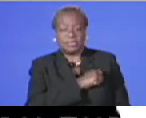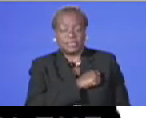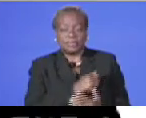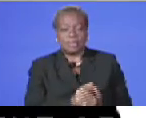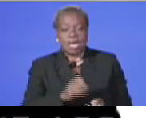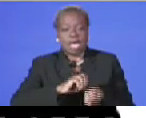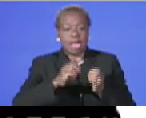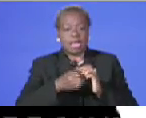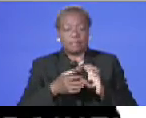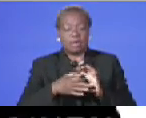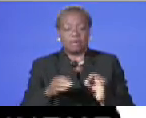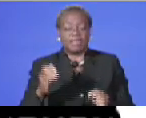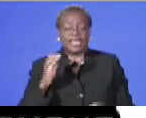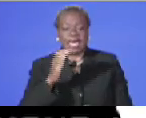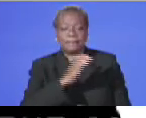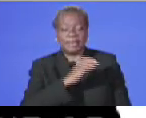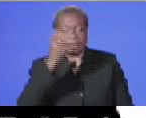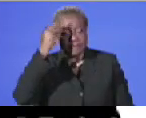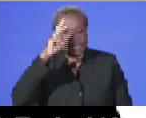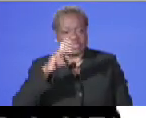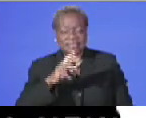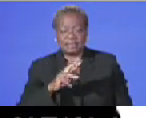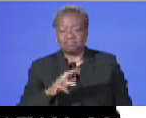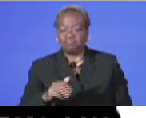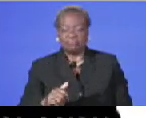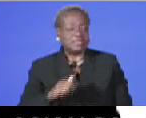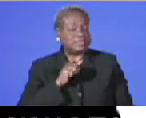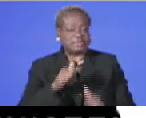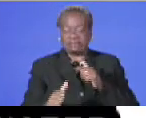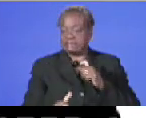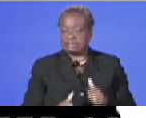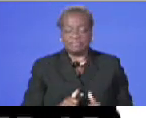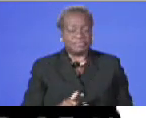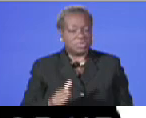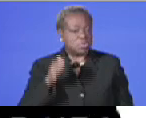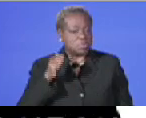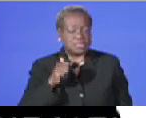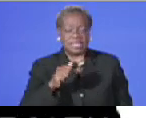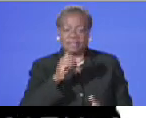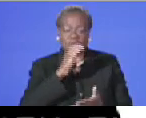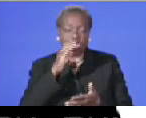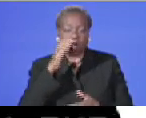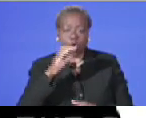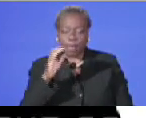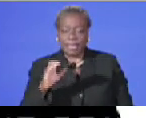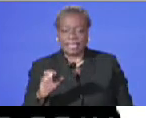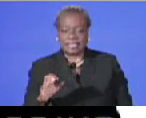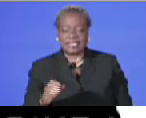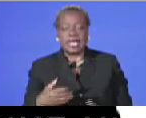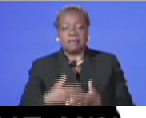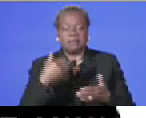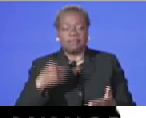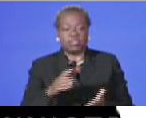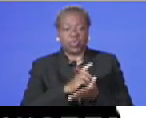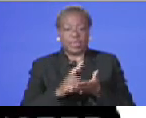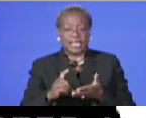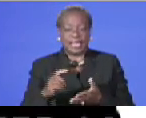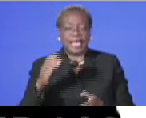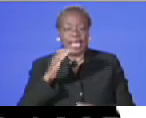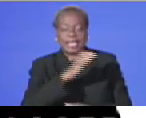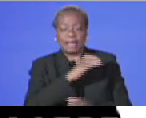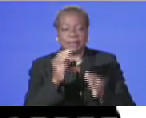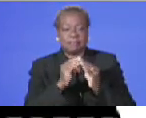Well, a number of cabinet ministers declined comment on the resignation of Dr. Dwayne Sands before the weekly cabinet meeting today,